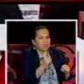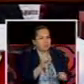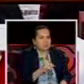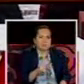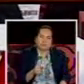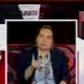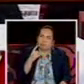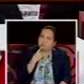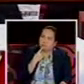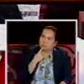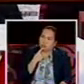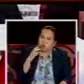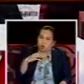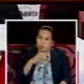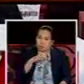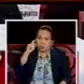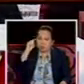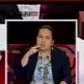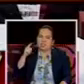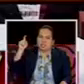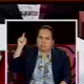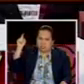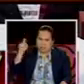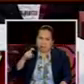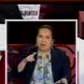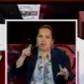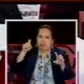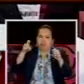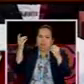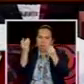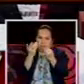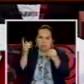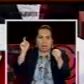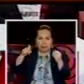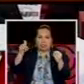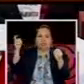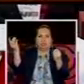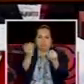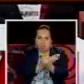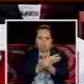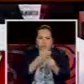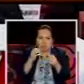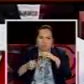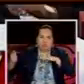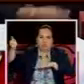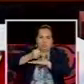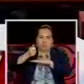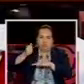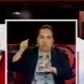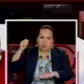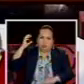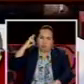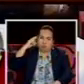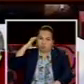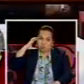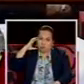na dapat impeach si Chief Justice Corona. Kayo po ba ay sumang-ayon sa conclusion na ito?